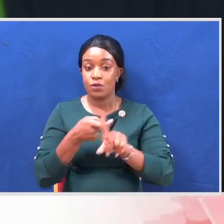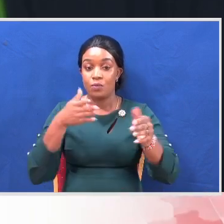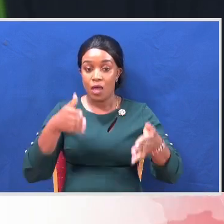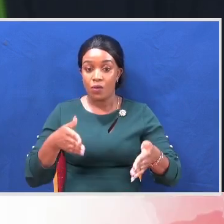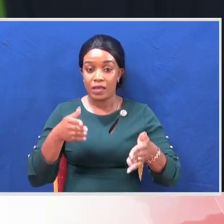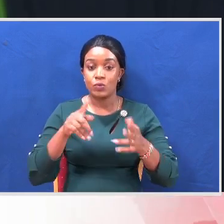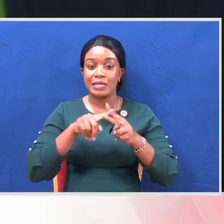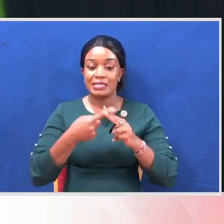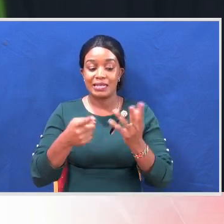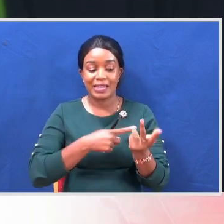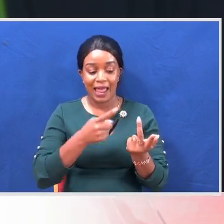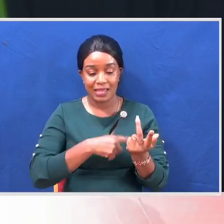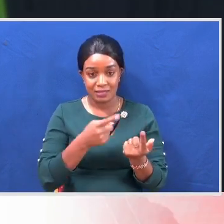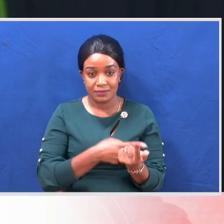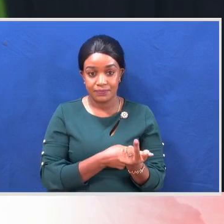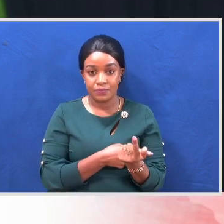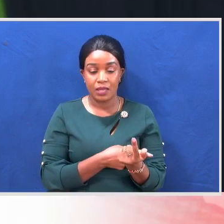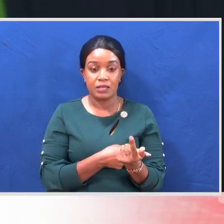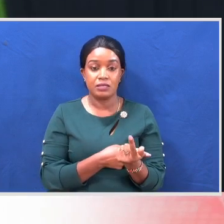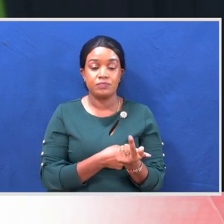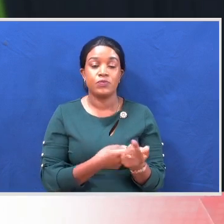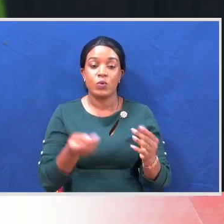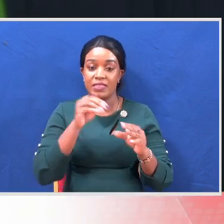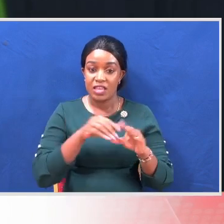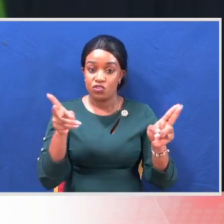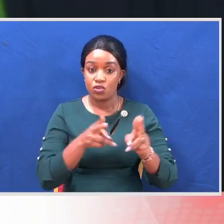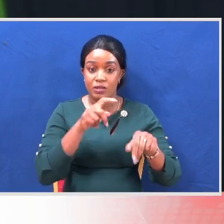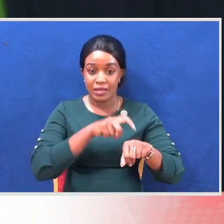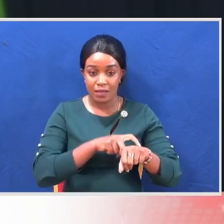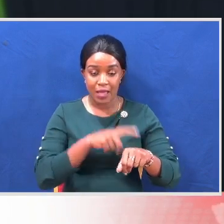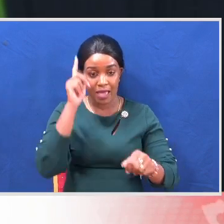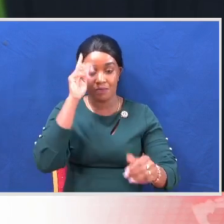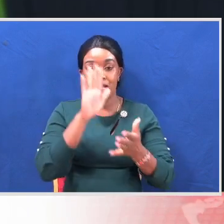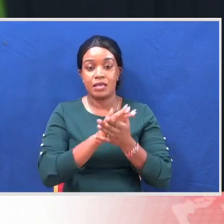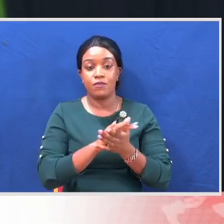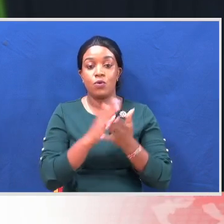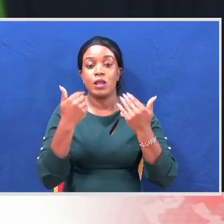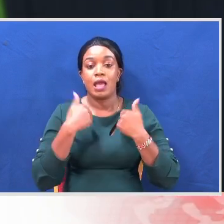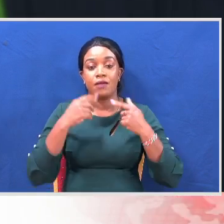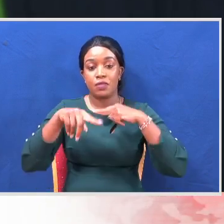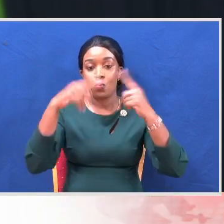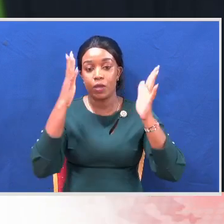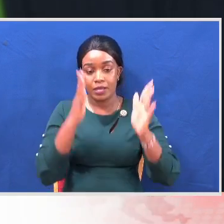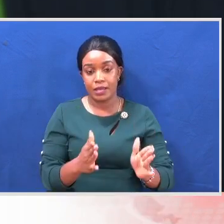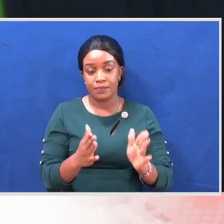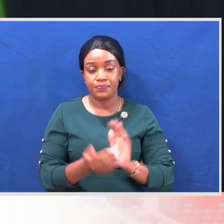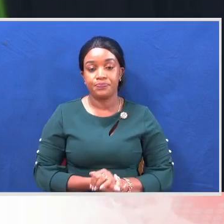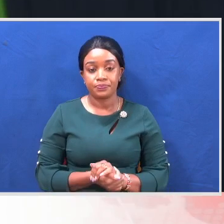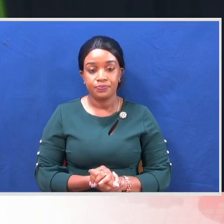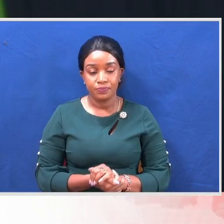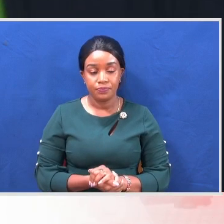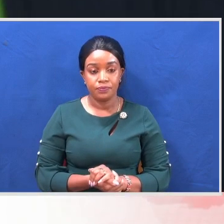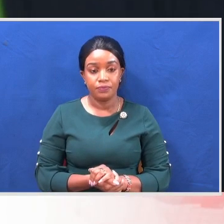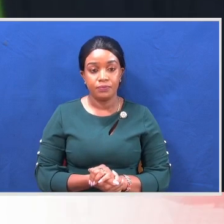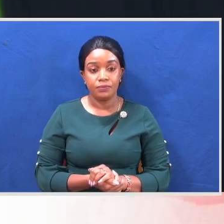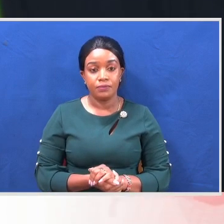And within some couple of hours, I believe we'll have the winner, and we'll have known the will of the people of Matungu,